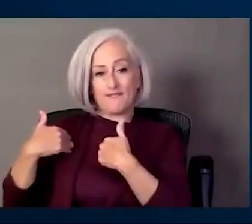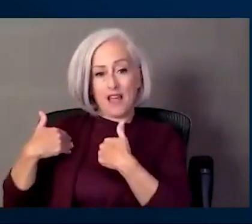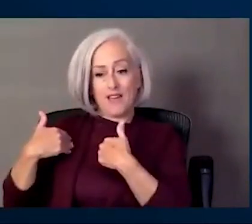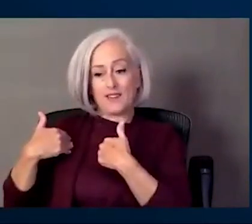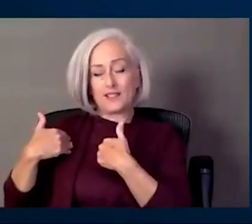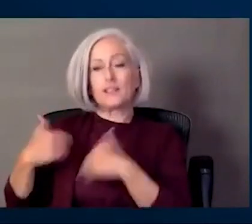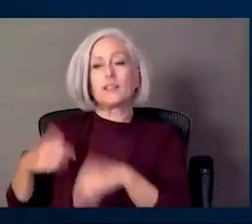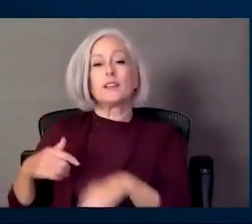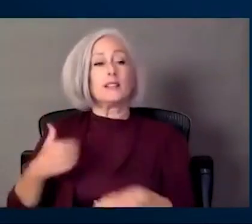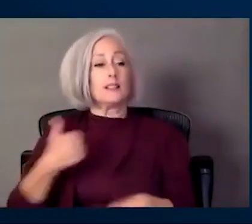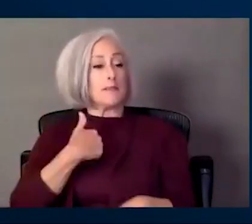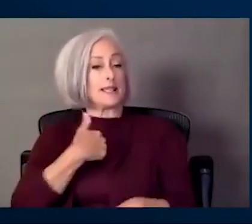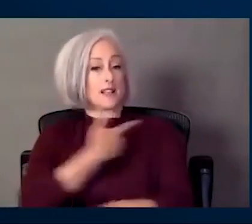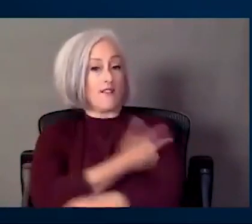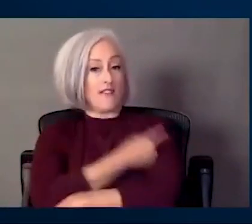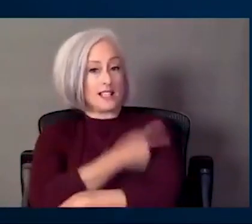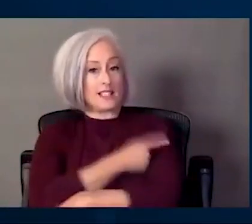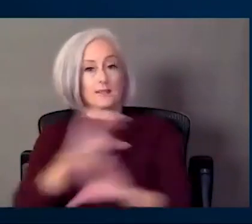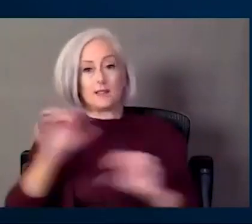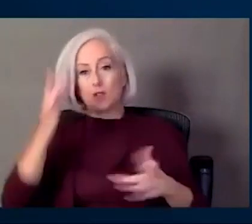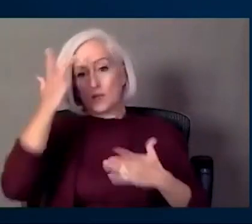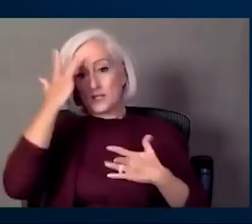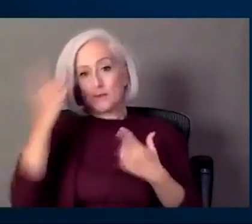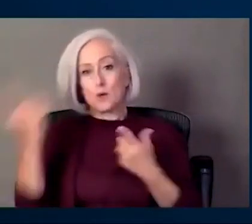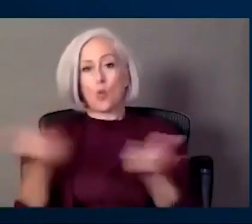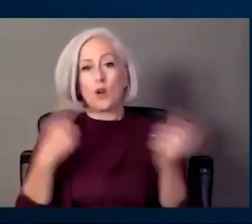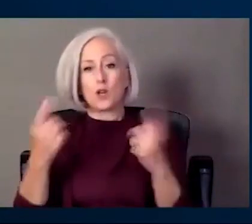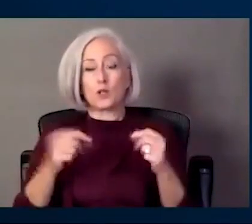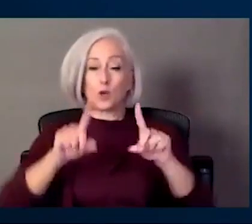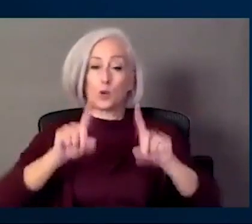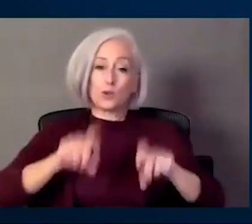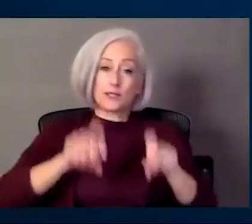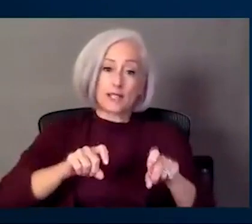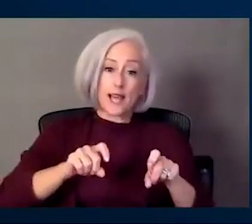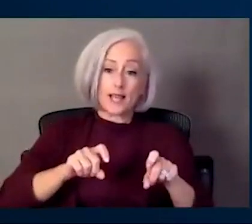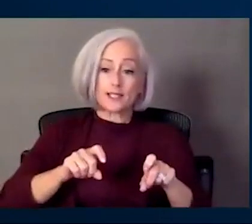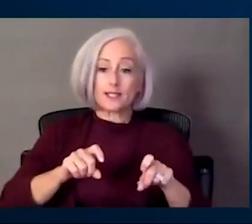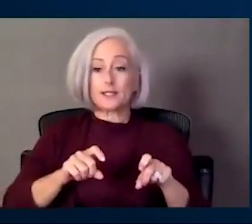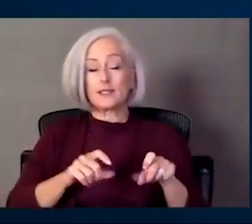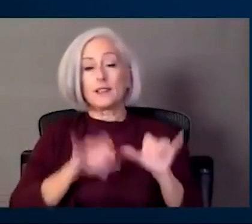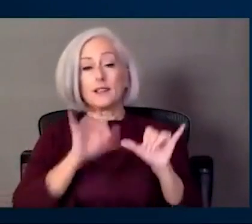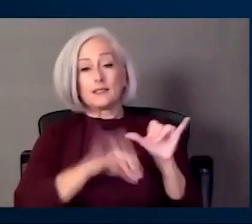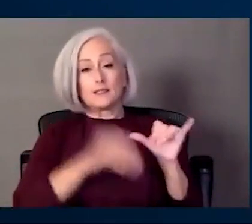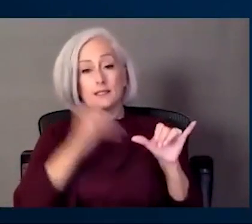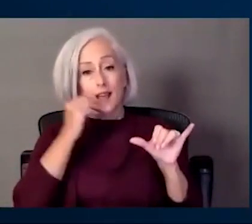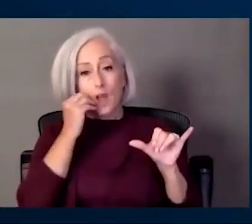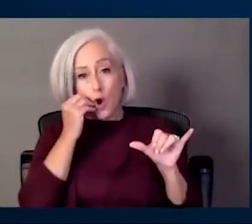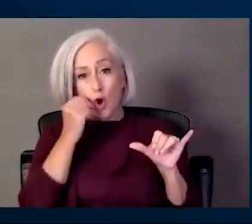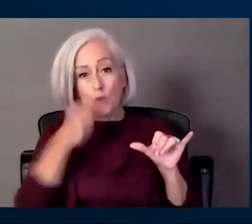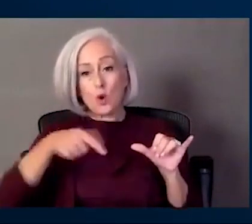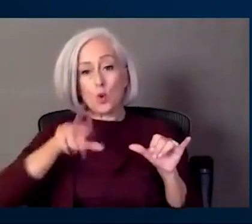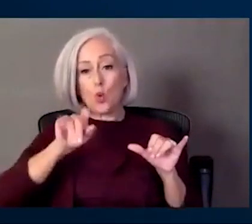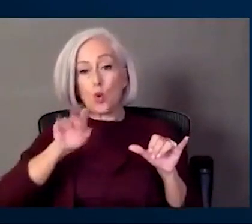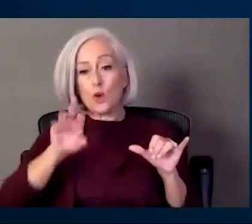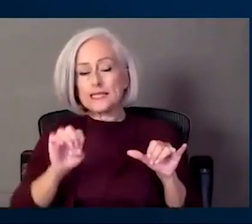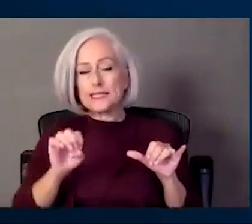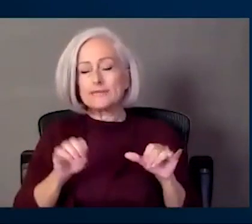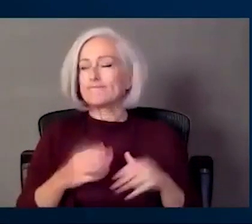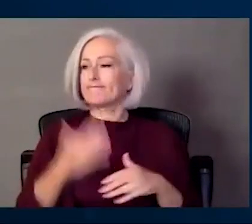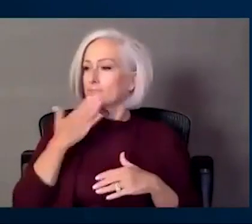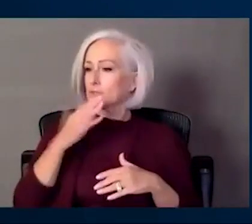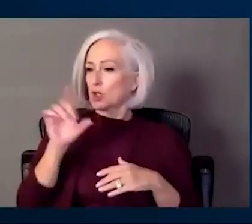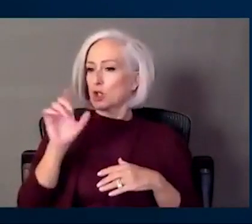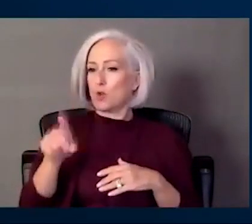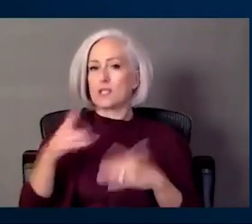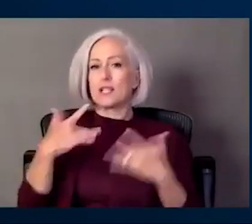and have no symptoms. What should I do? Get tested? Quarantine? That is a great question. We generally only go back 48